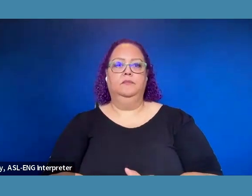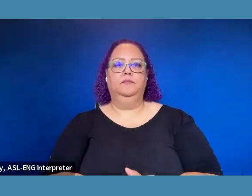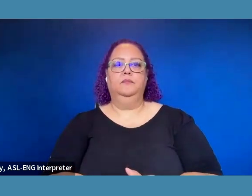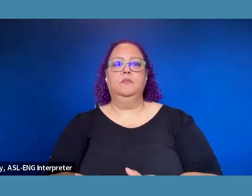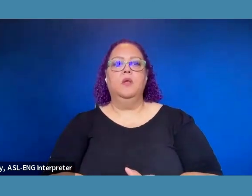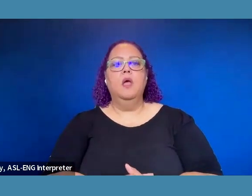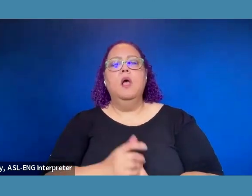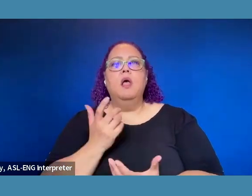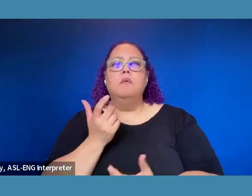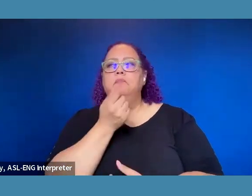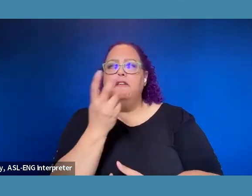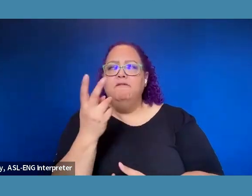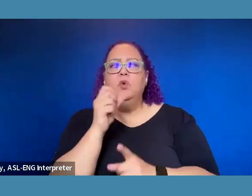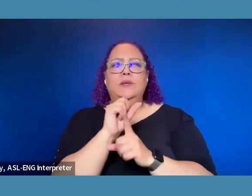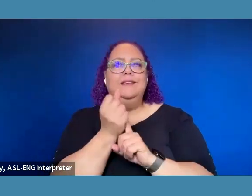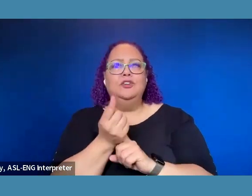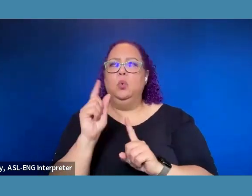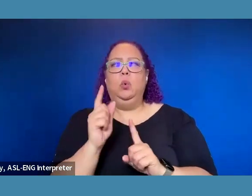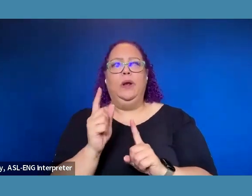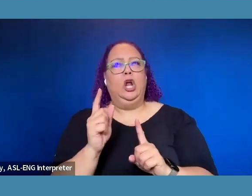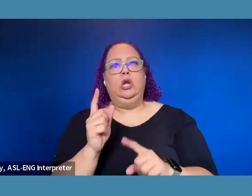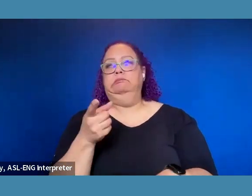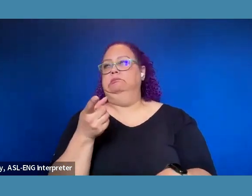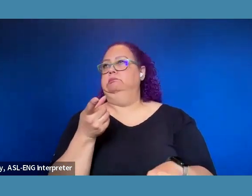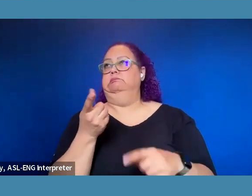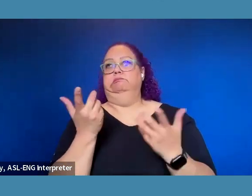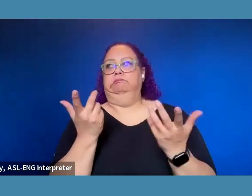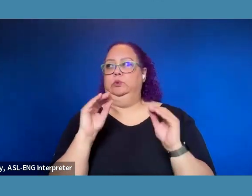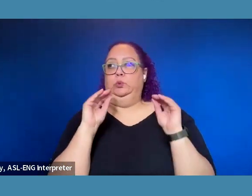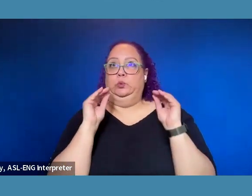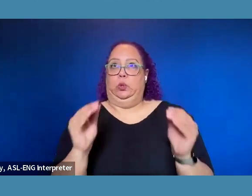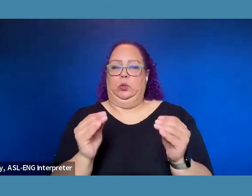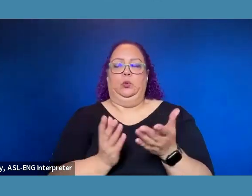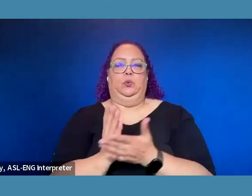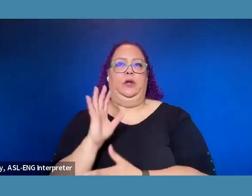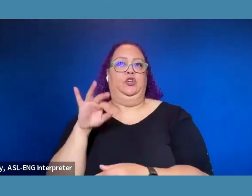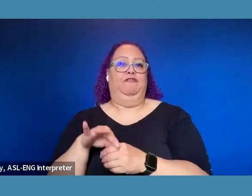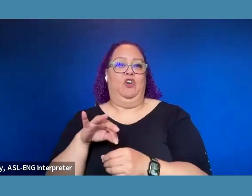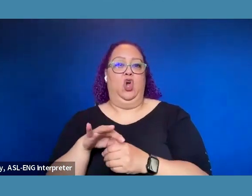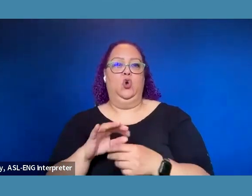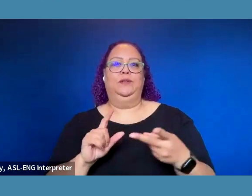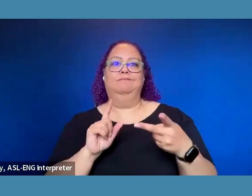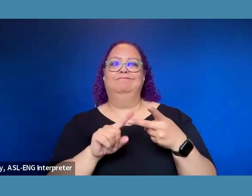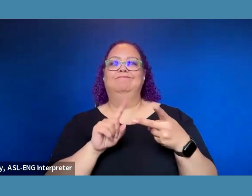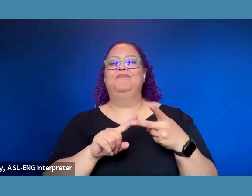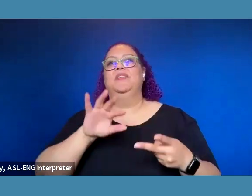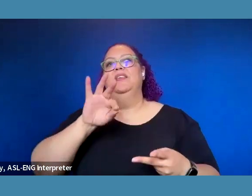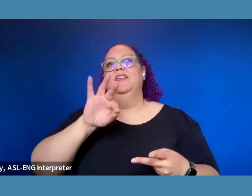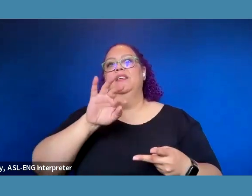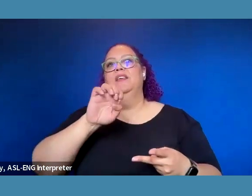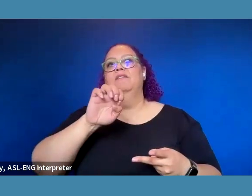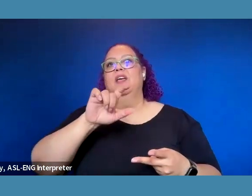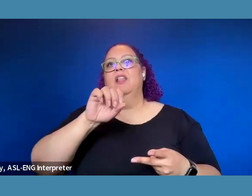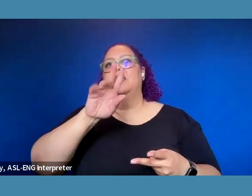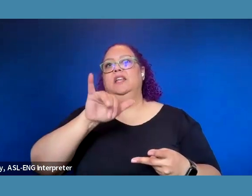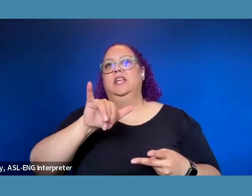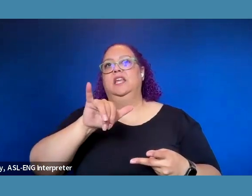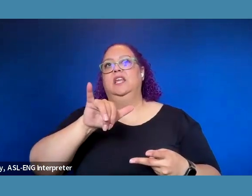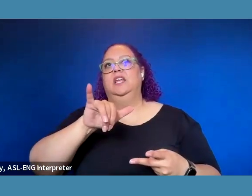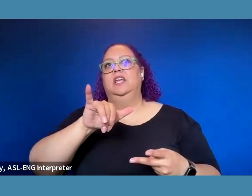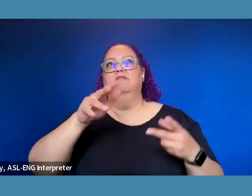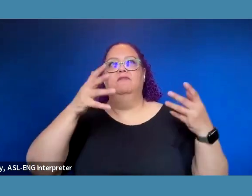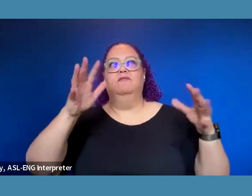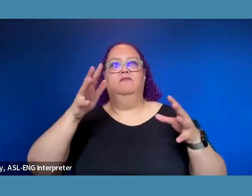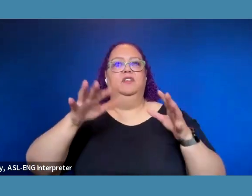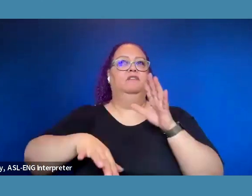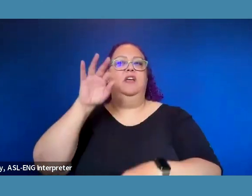situations where you definitely don't have the right to vote is if you have a felony conviction in Florida for murder or sexual offense,